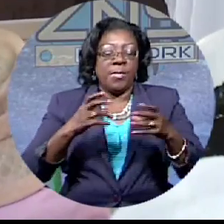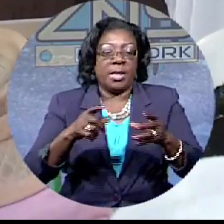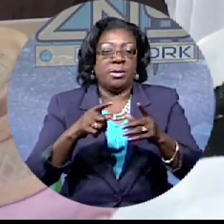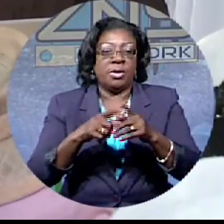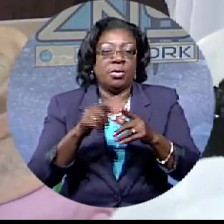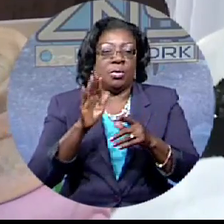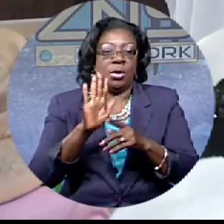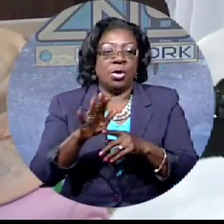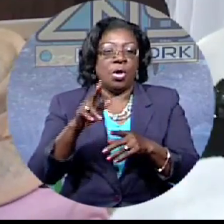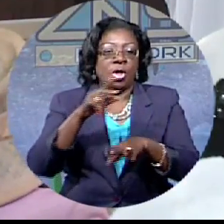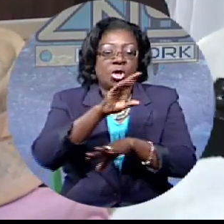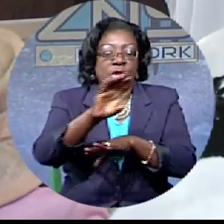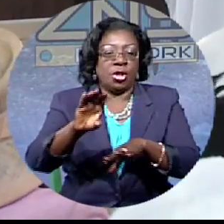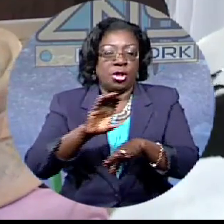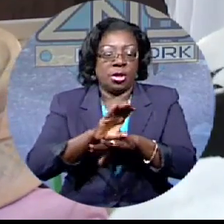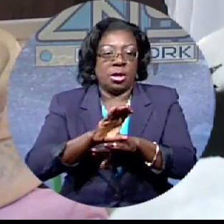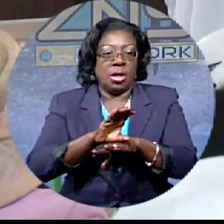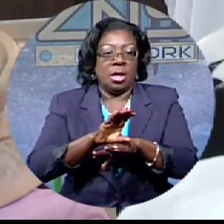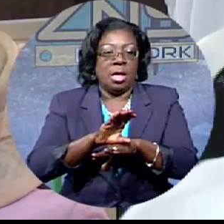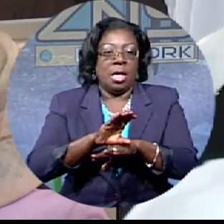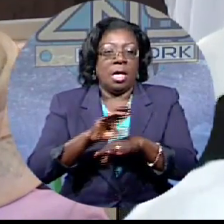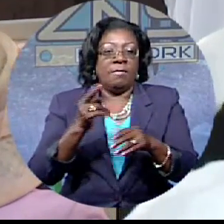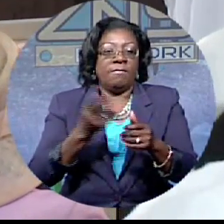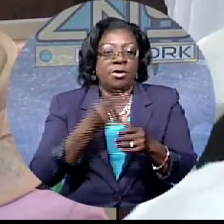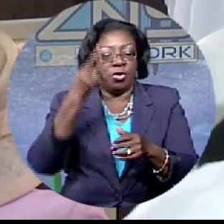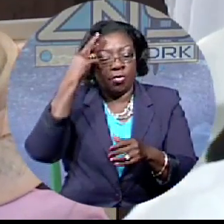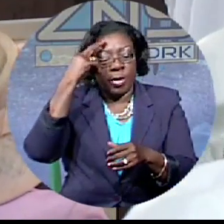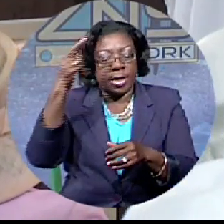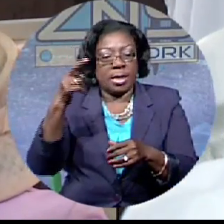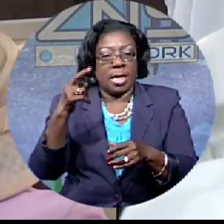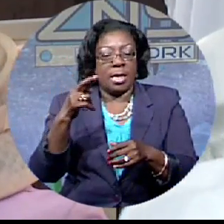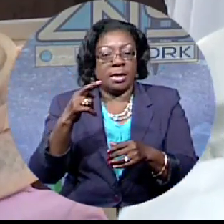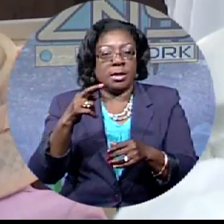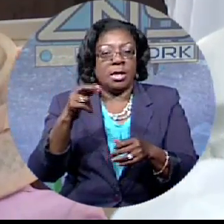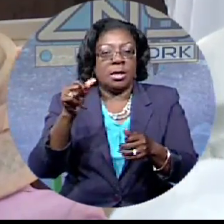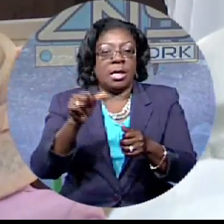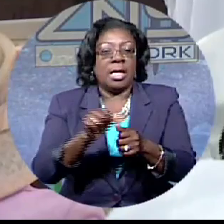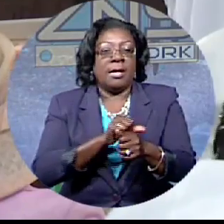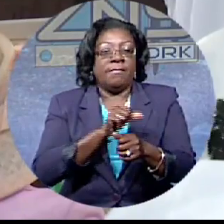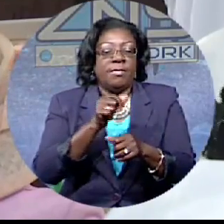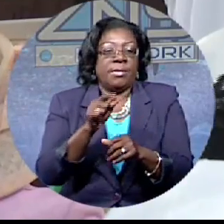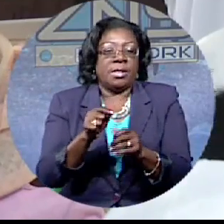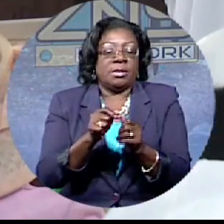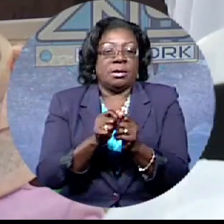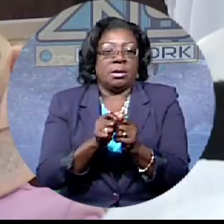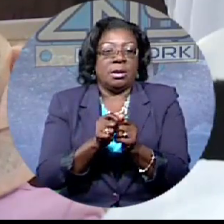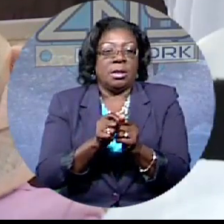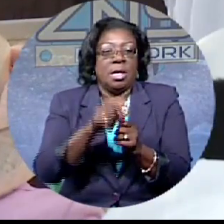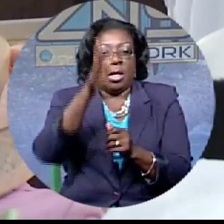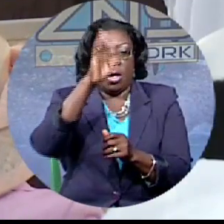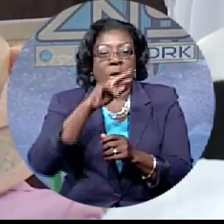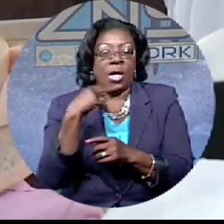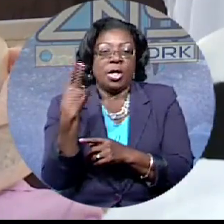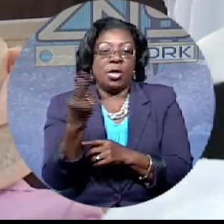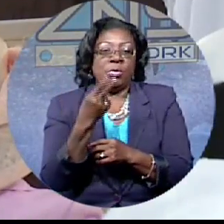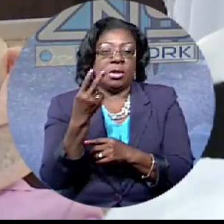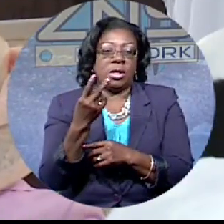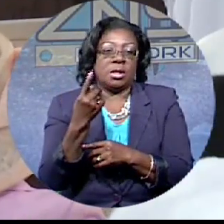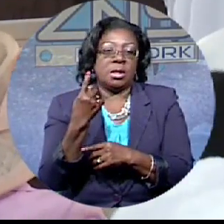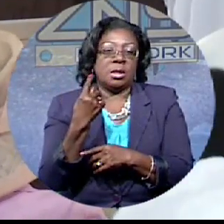parish, and the persons who recognize that in every ministry God uses the